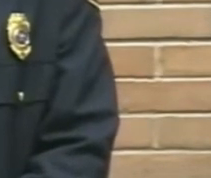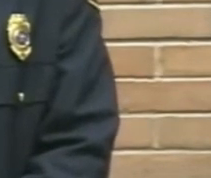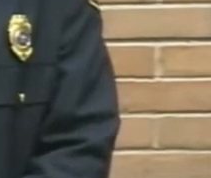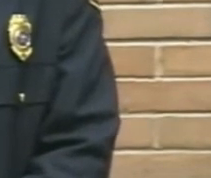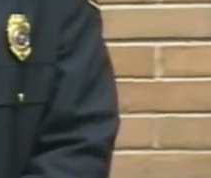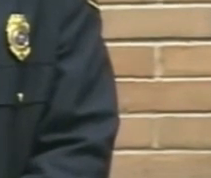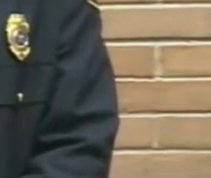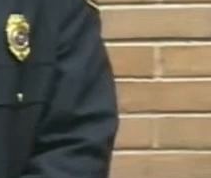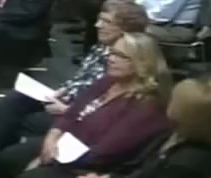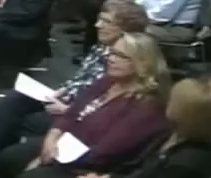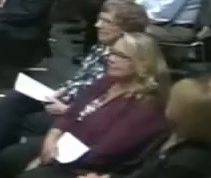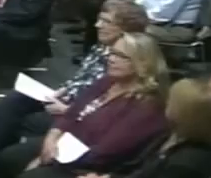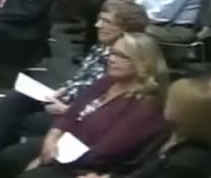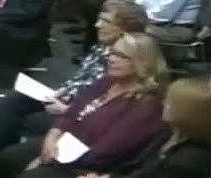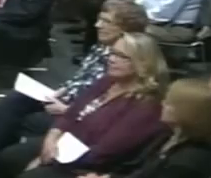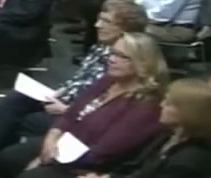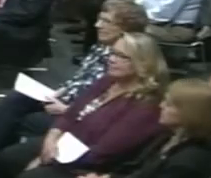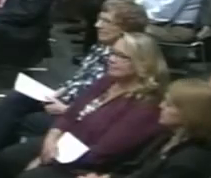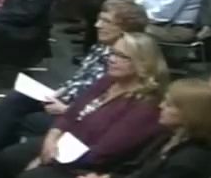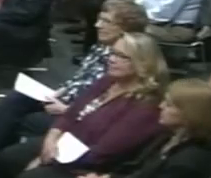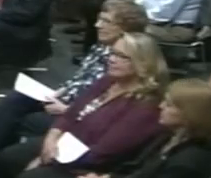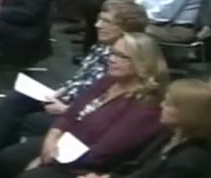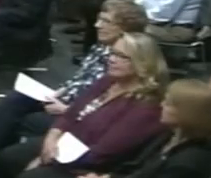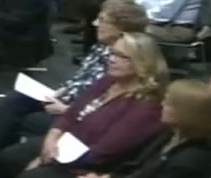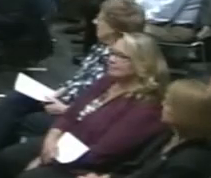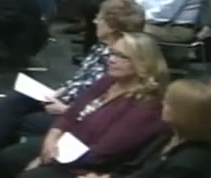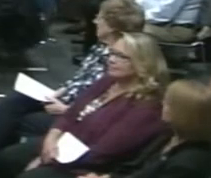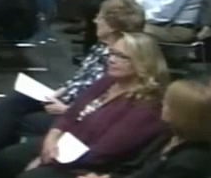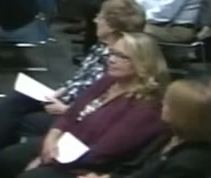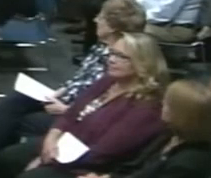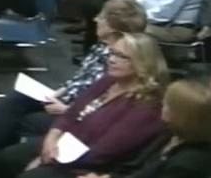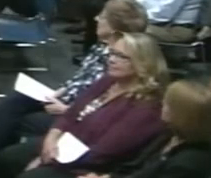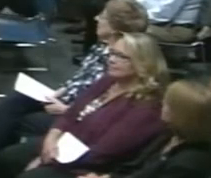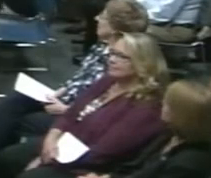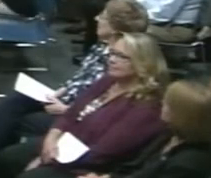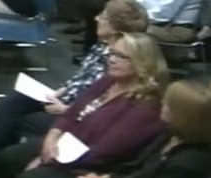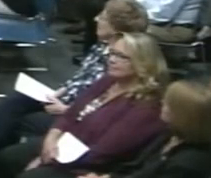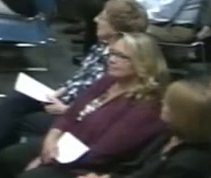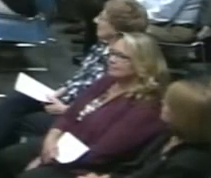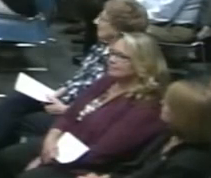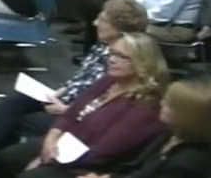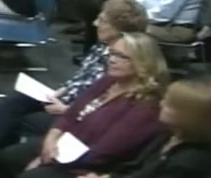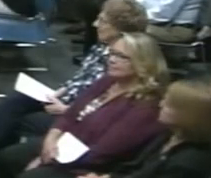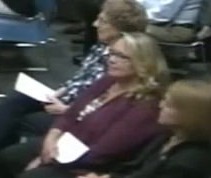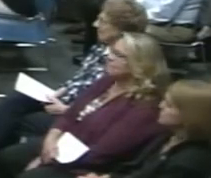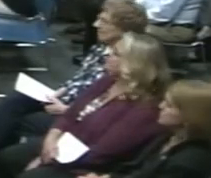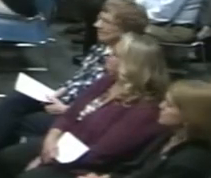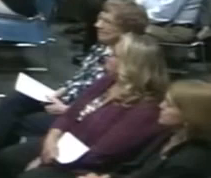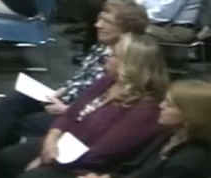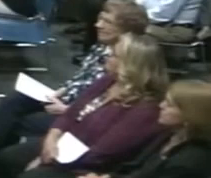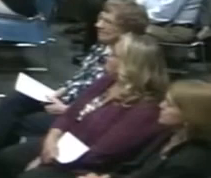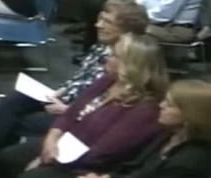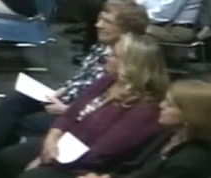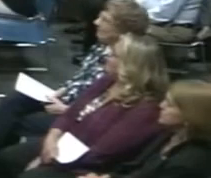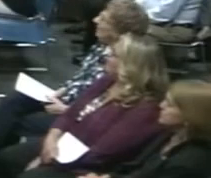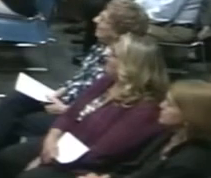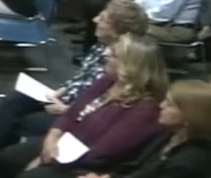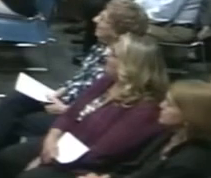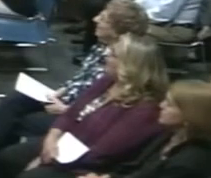I'd now like to call up Chief Mark Henderson for some, before I do that, I just